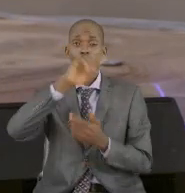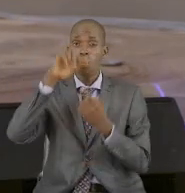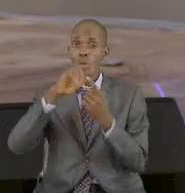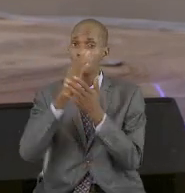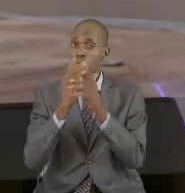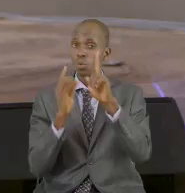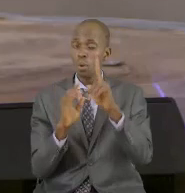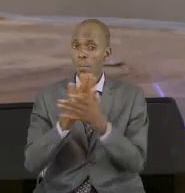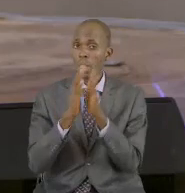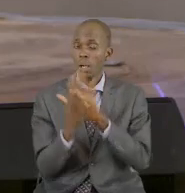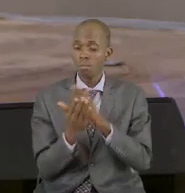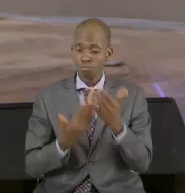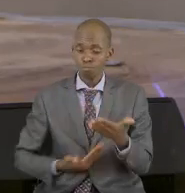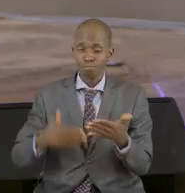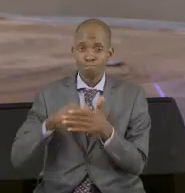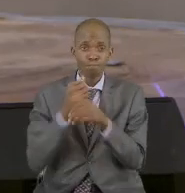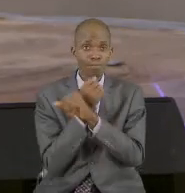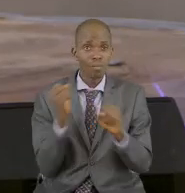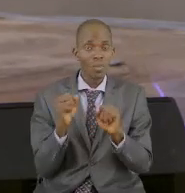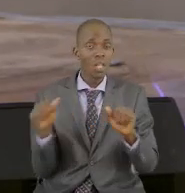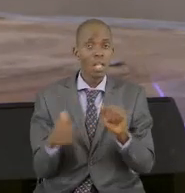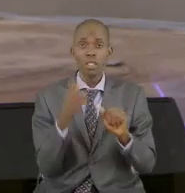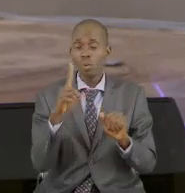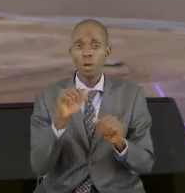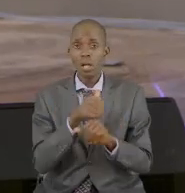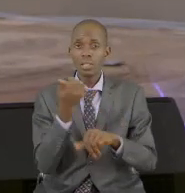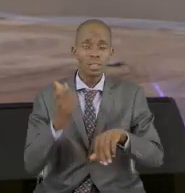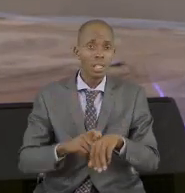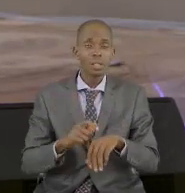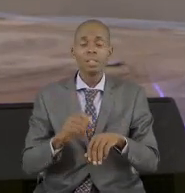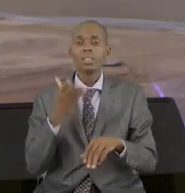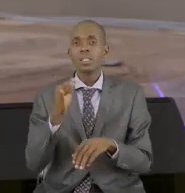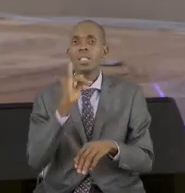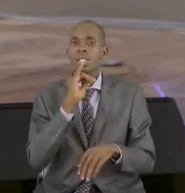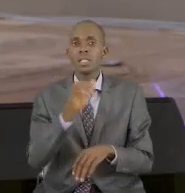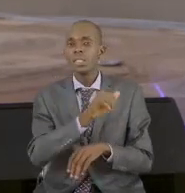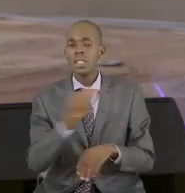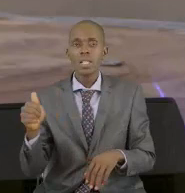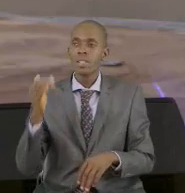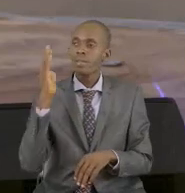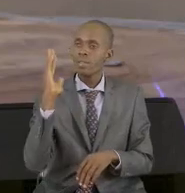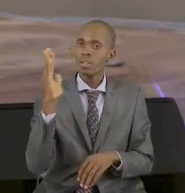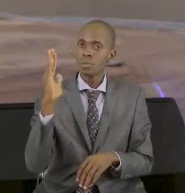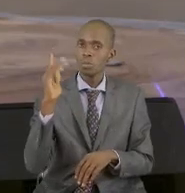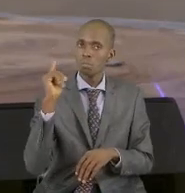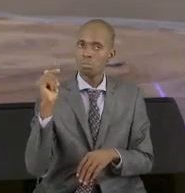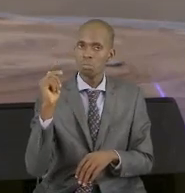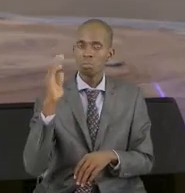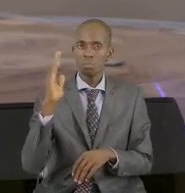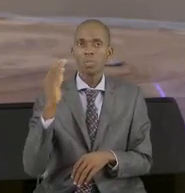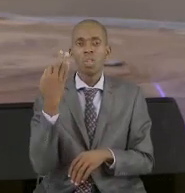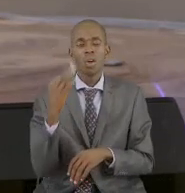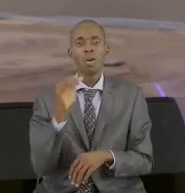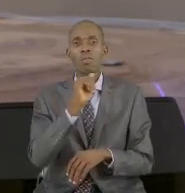converted, anyone, anytime, anywhere, there is a testimony, the testimony of a truly